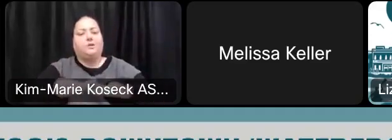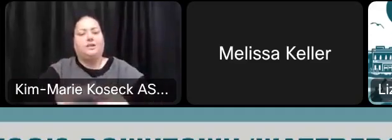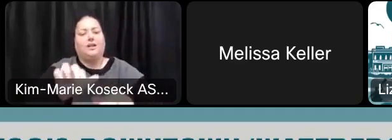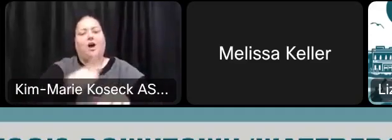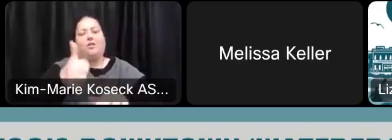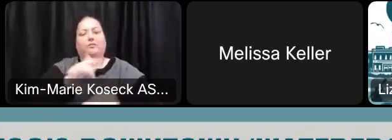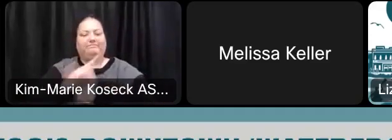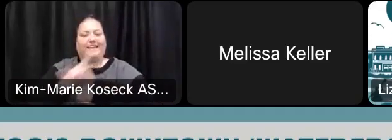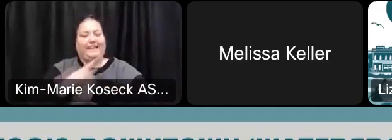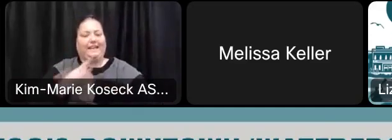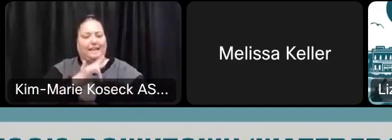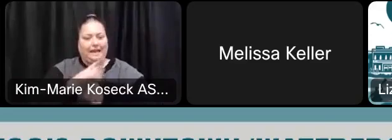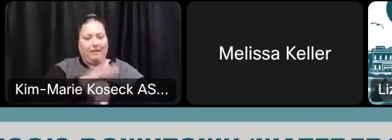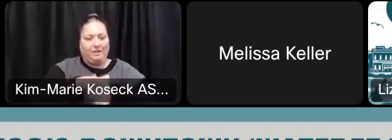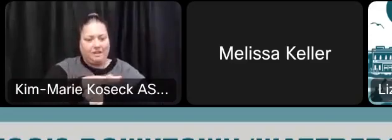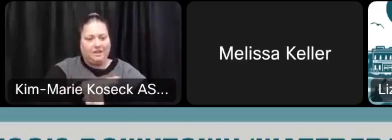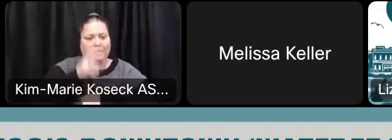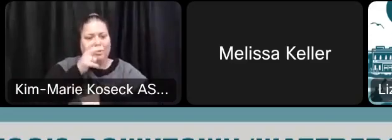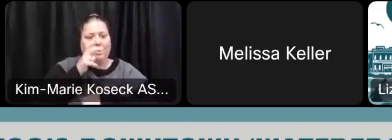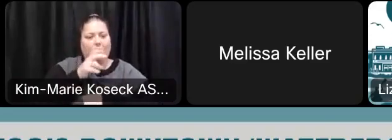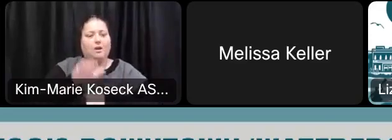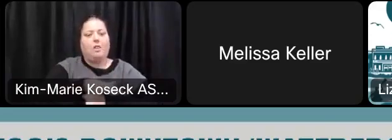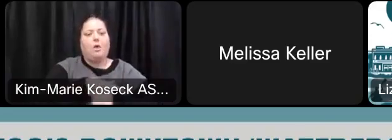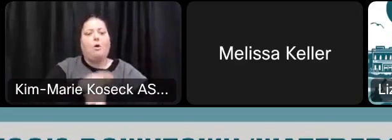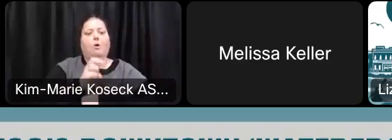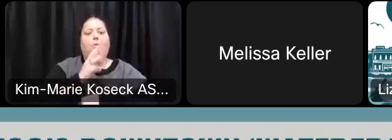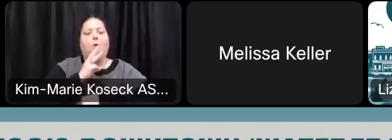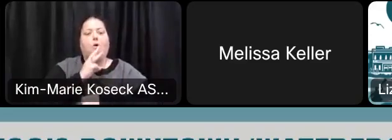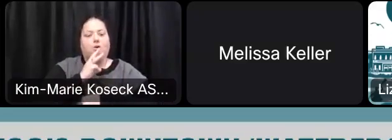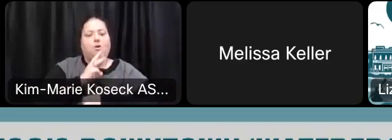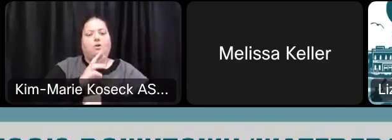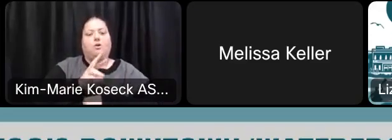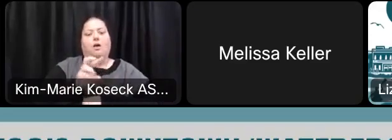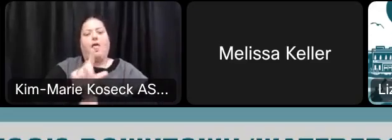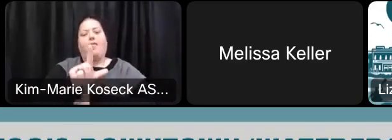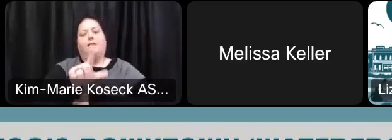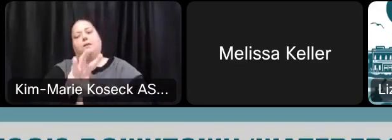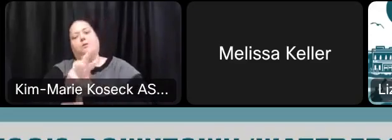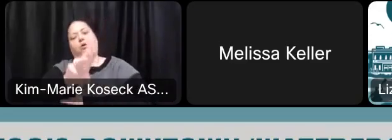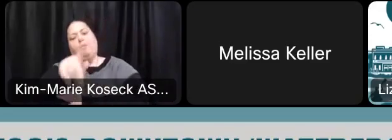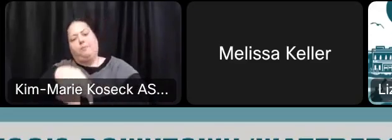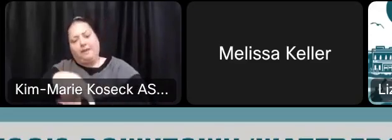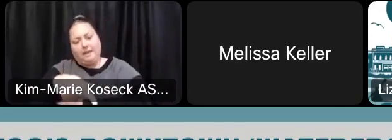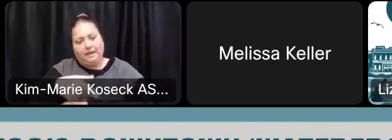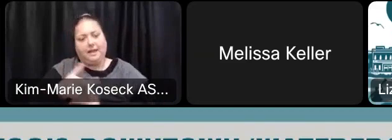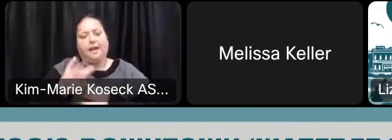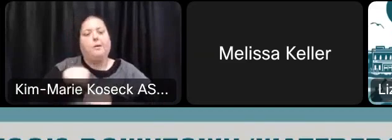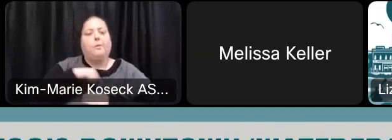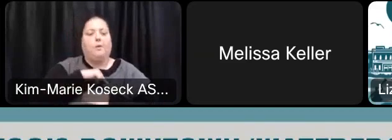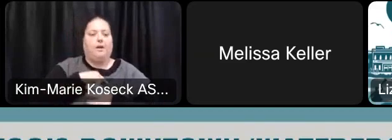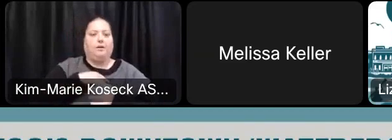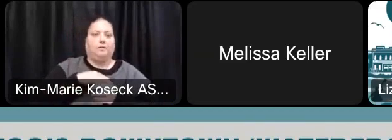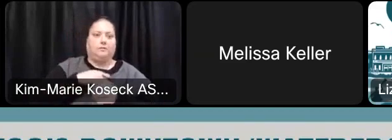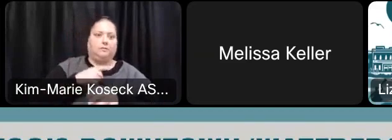sites. And finally, you heard about the local waterfront revitalization program, LWRP. We're also invested long-term